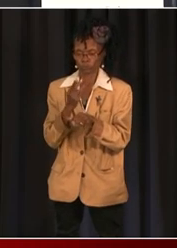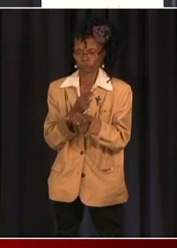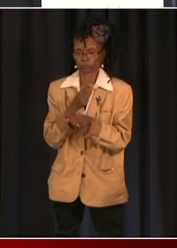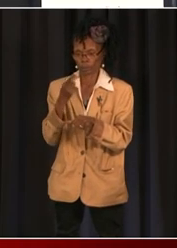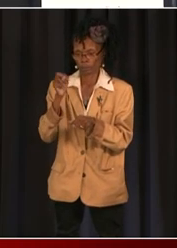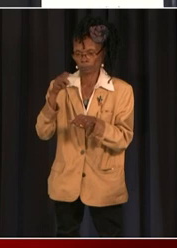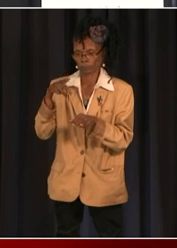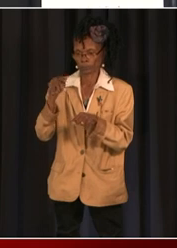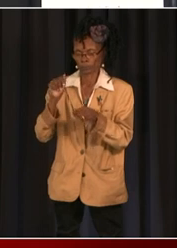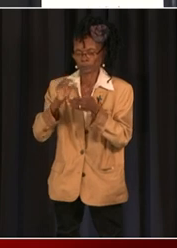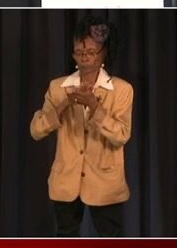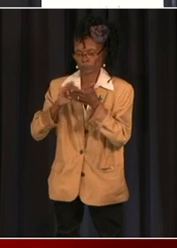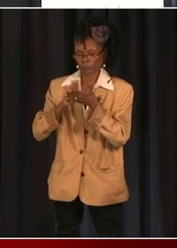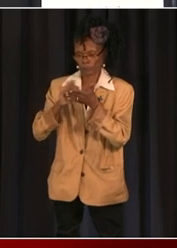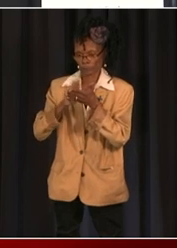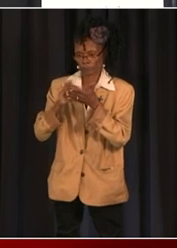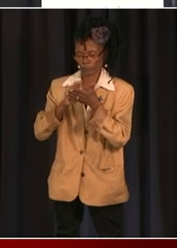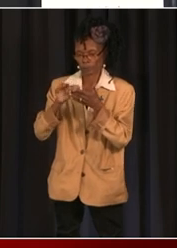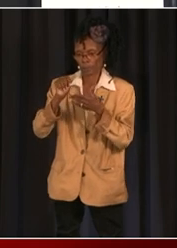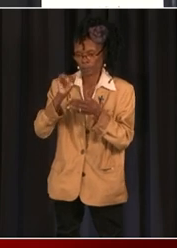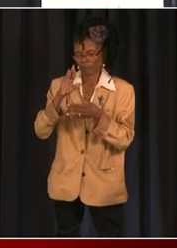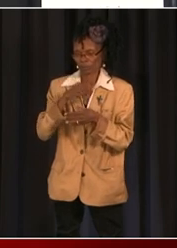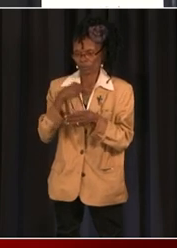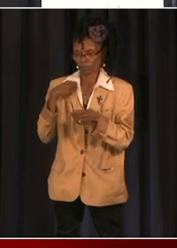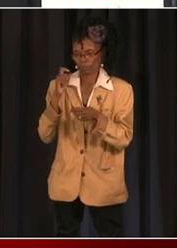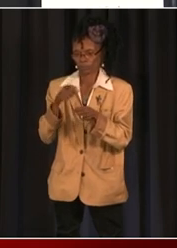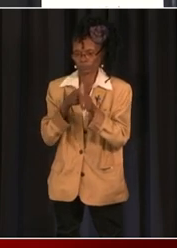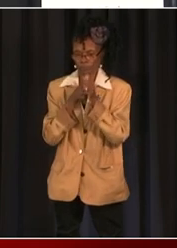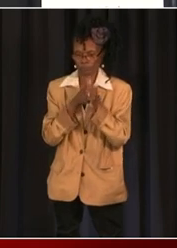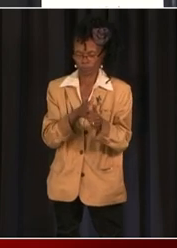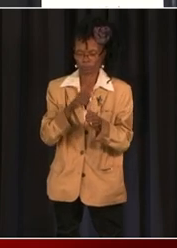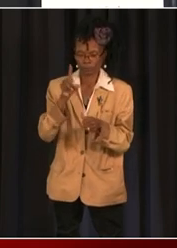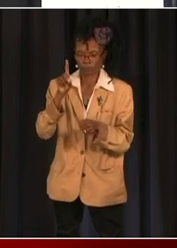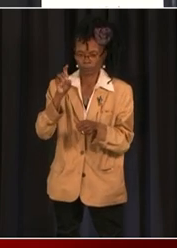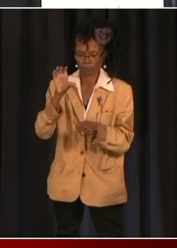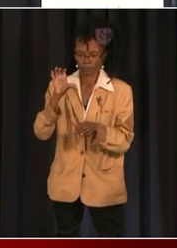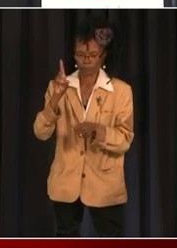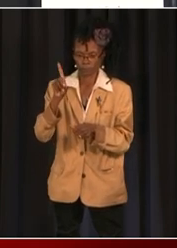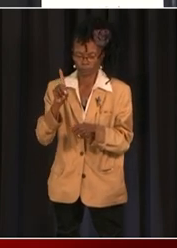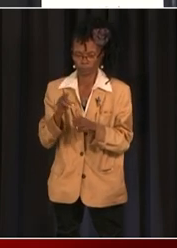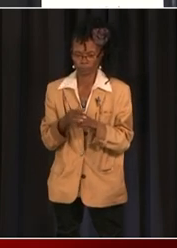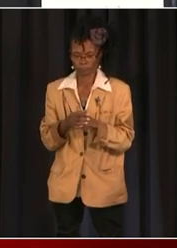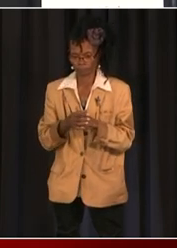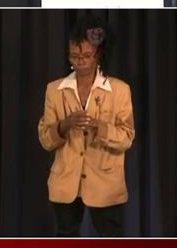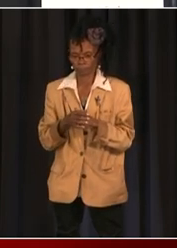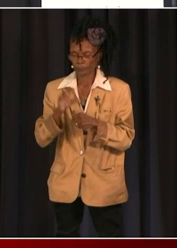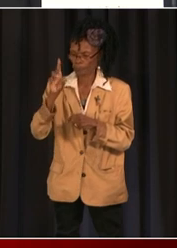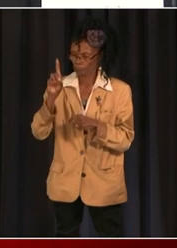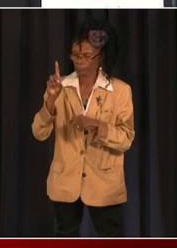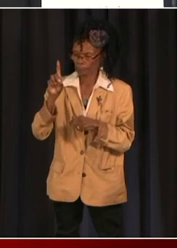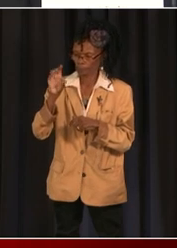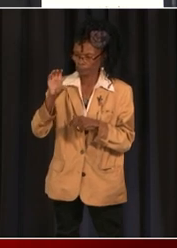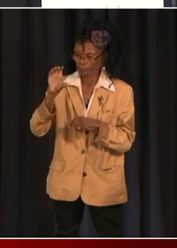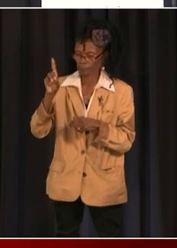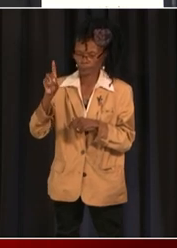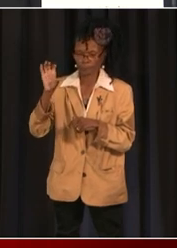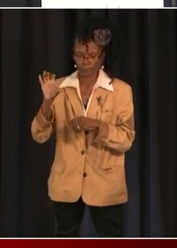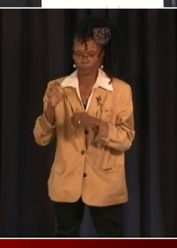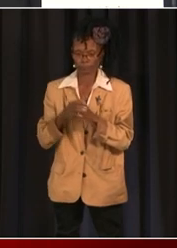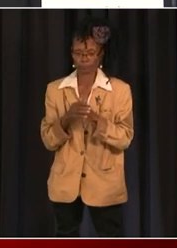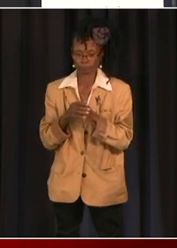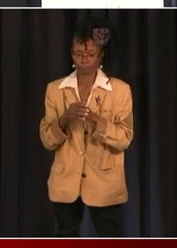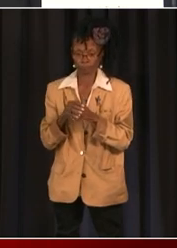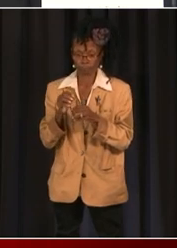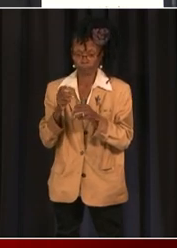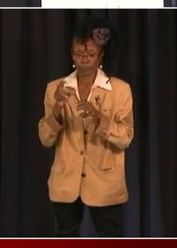our CDC guidance and DC Health guidance. You'll be reminded that we invested over $20 million in HVAC upgrades that